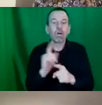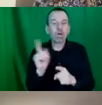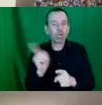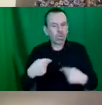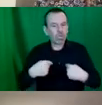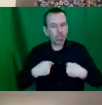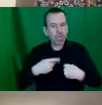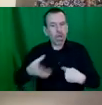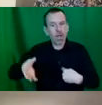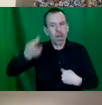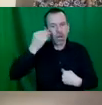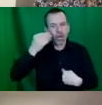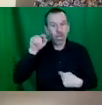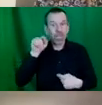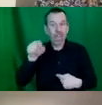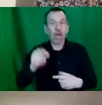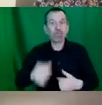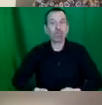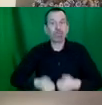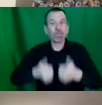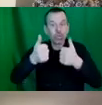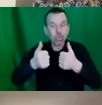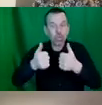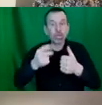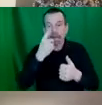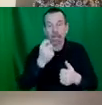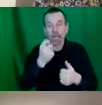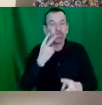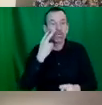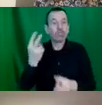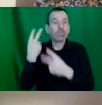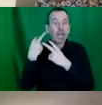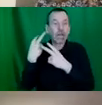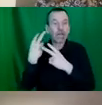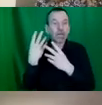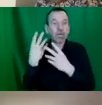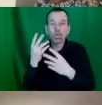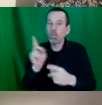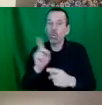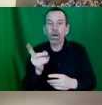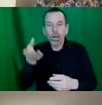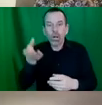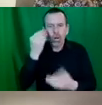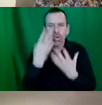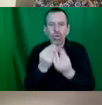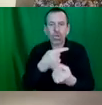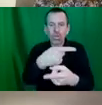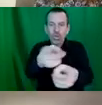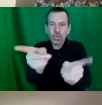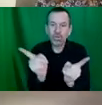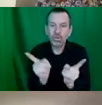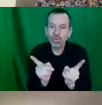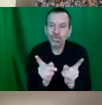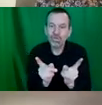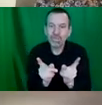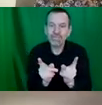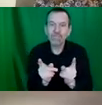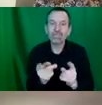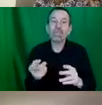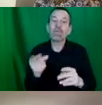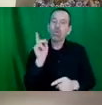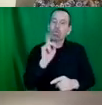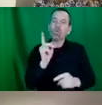for me to reflect on my time with you all, coupled with their guidance. If I had to narrow my internship down to a few words, one of them would definitely